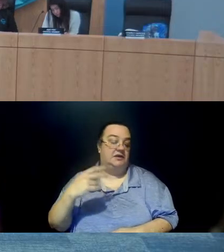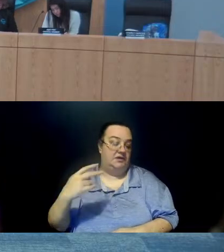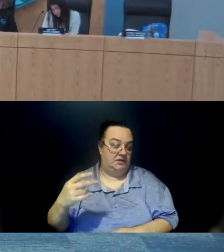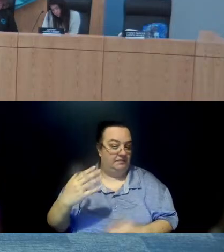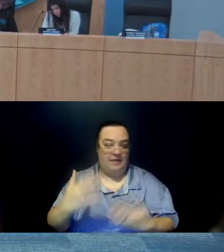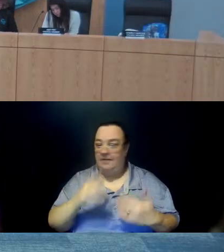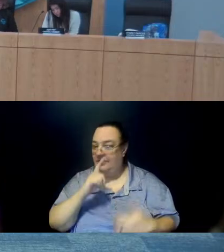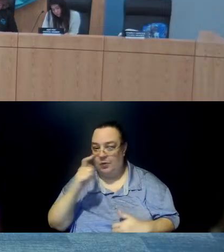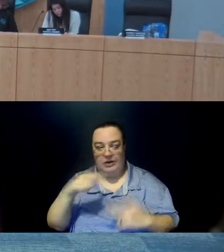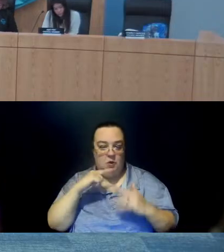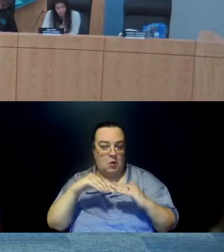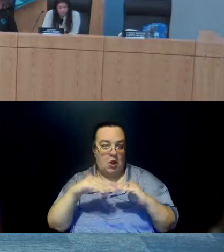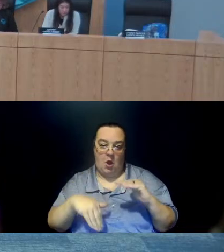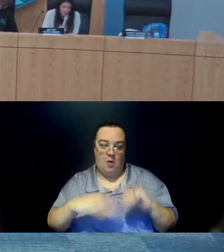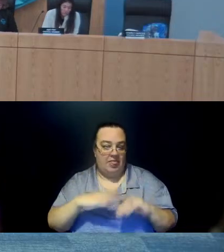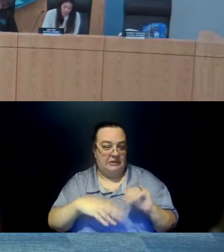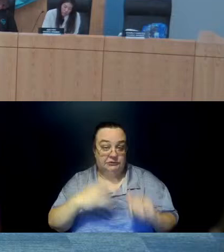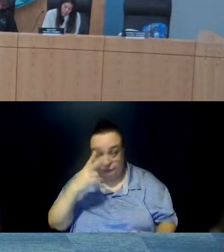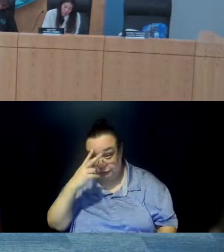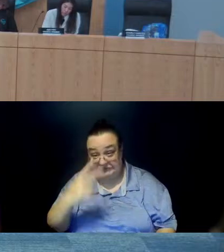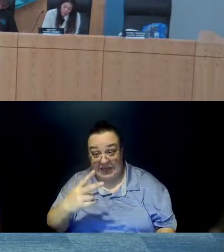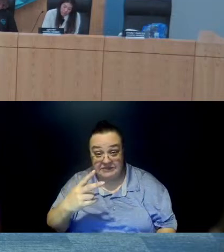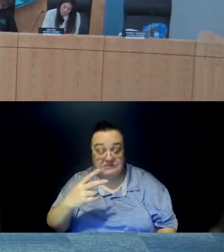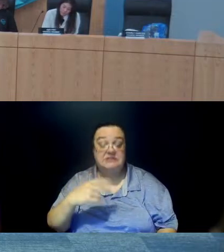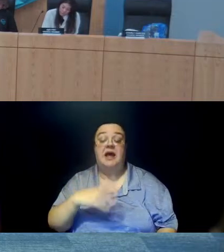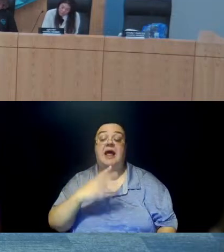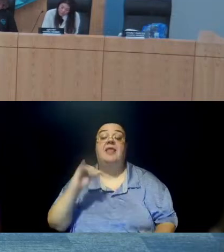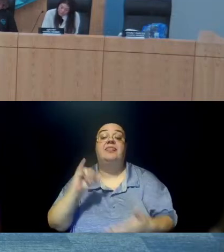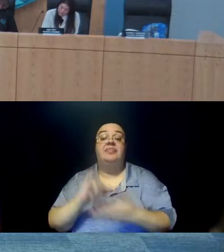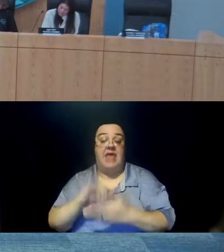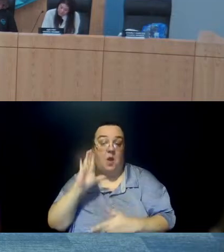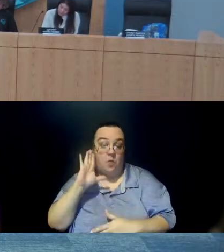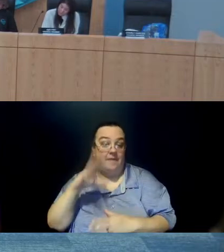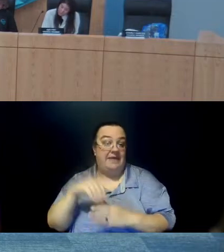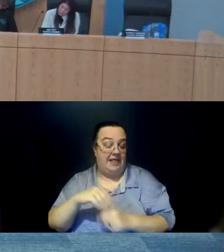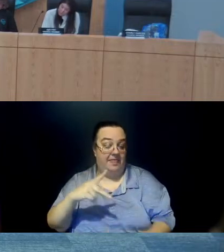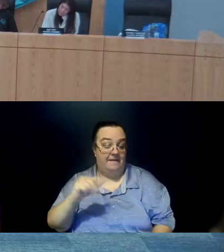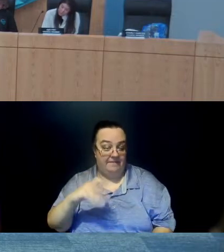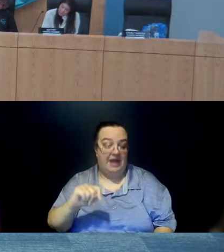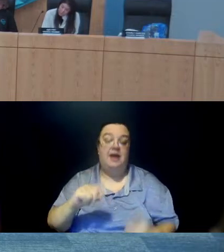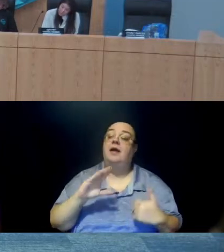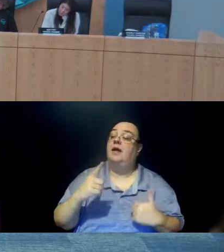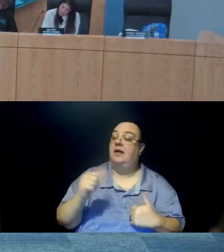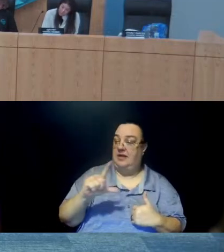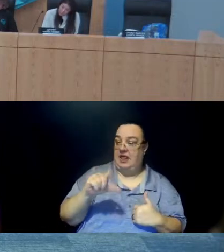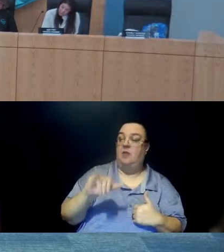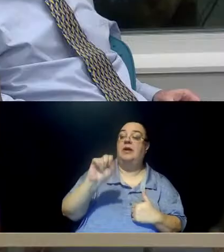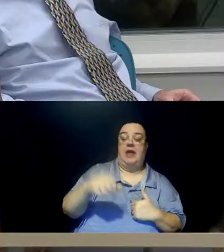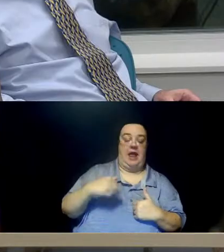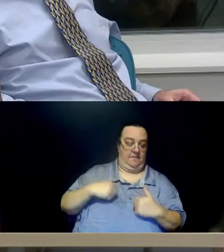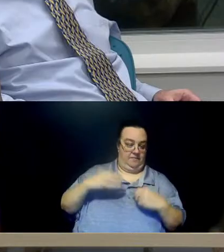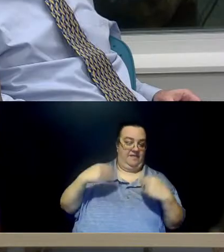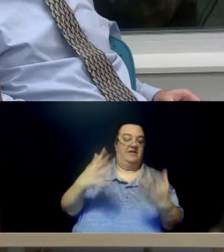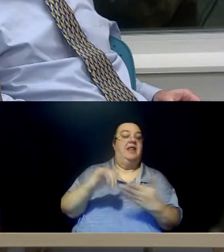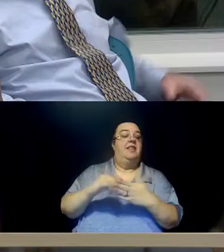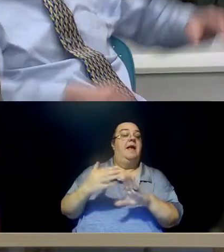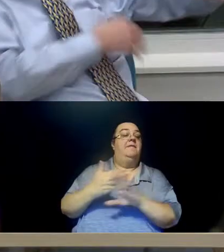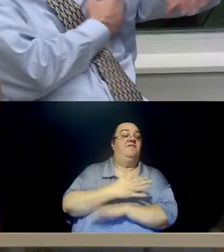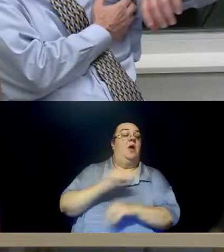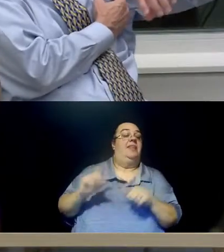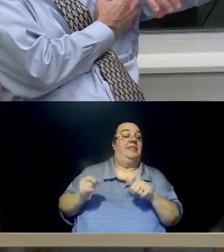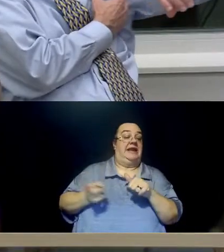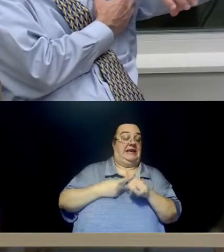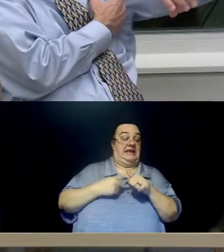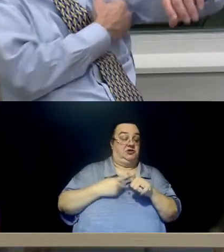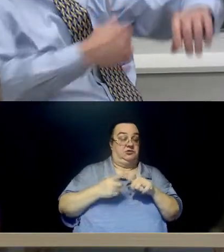need to go lower than 2. And that's going to be in the packet. Yeah, I provided that before, and the initial discussion that we